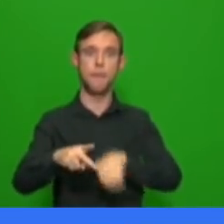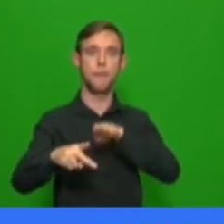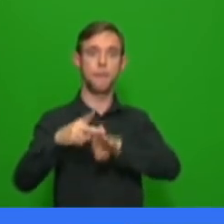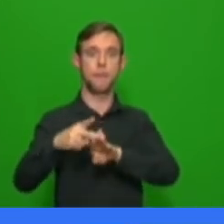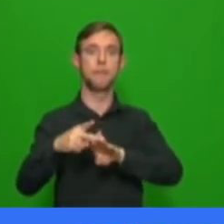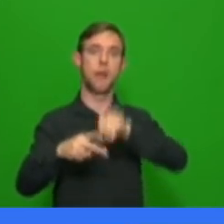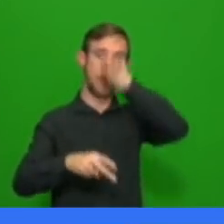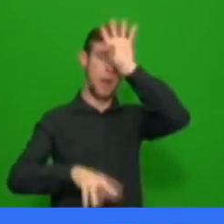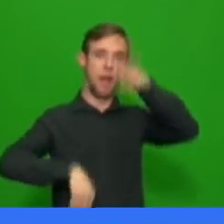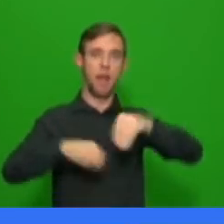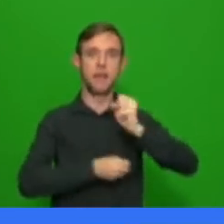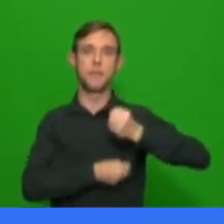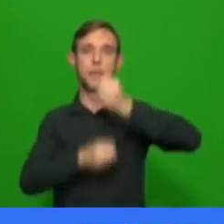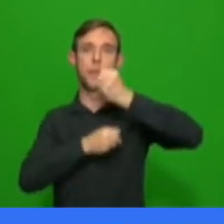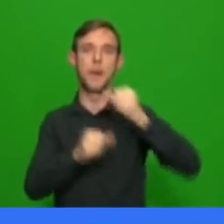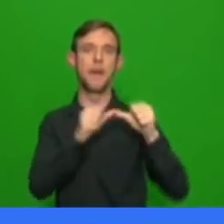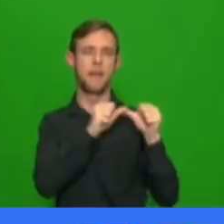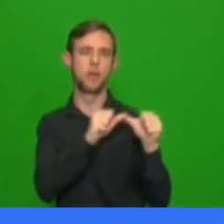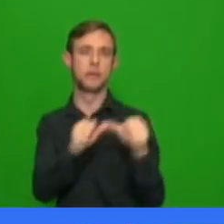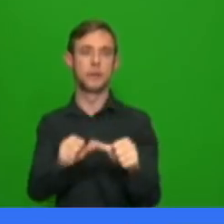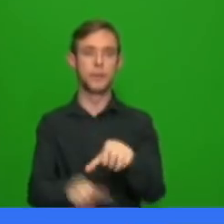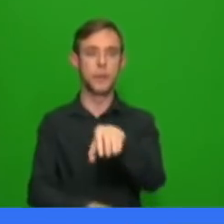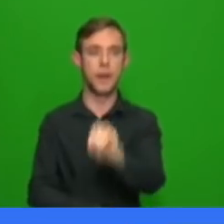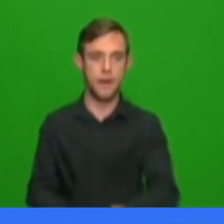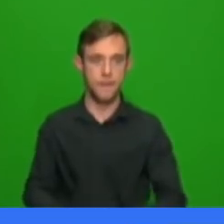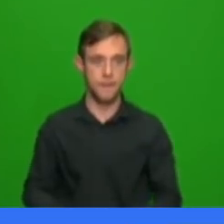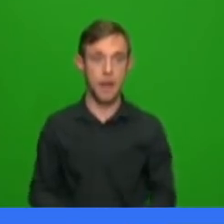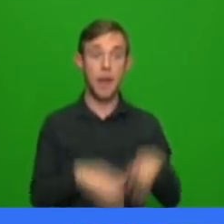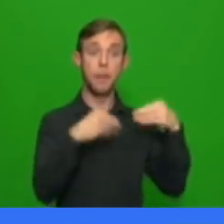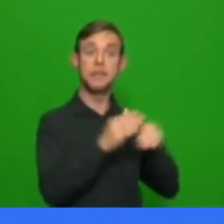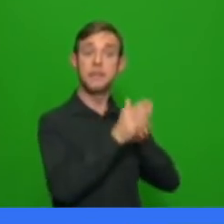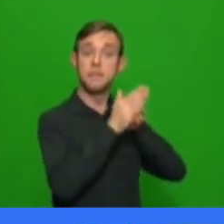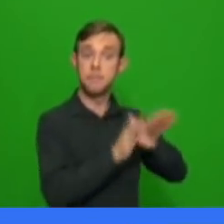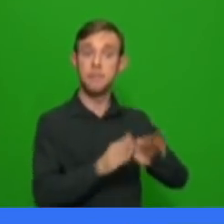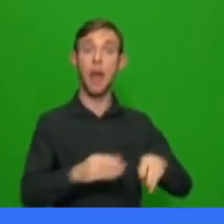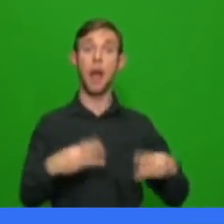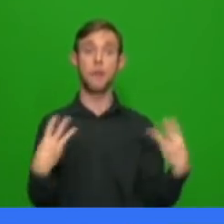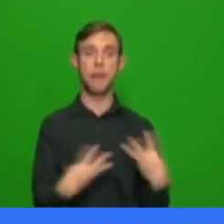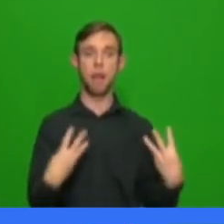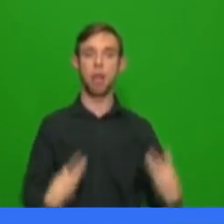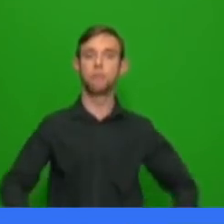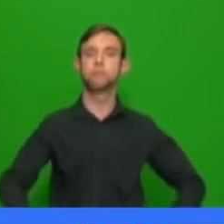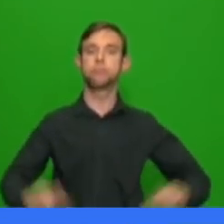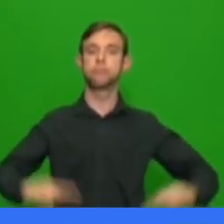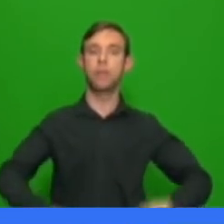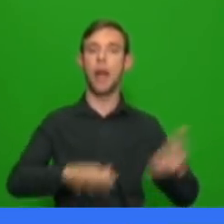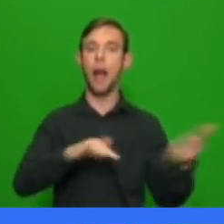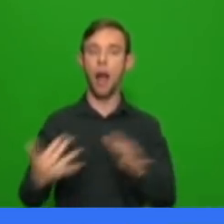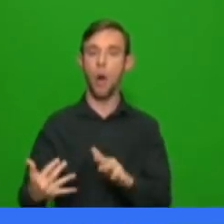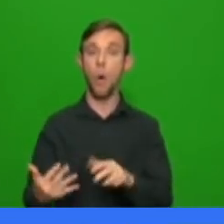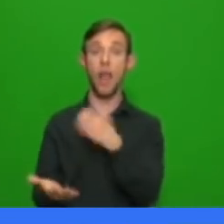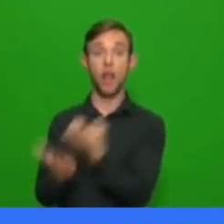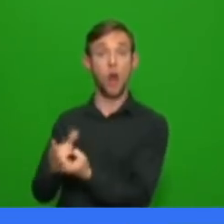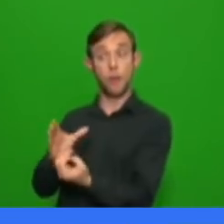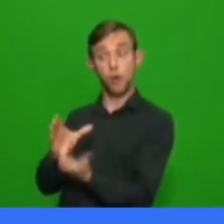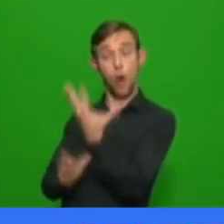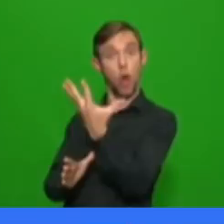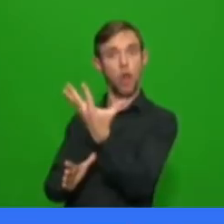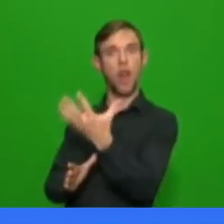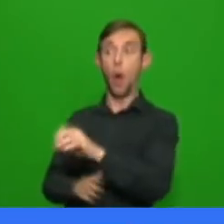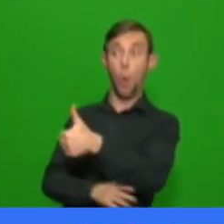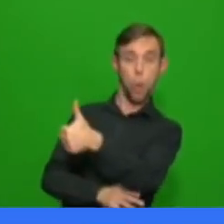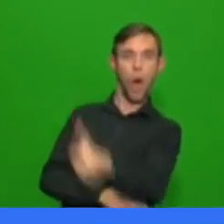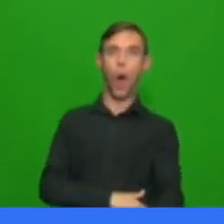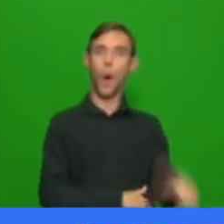to weigh on the near-term growth forecast. Recent monthly inflation outcomes have remained around